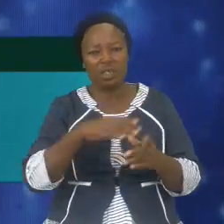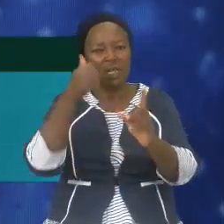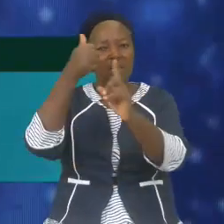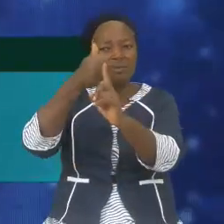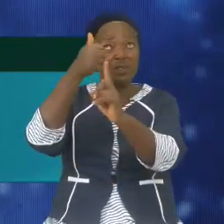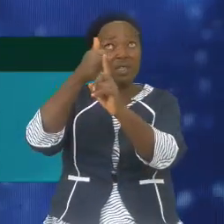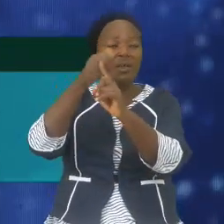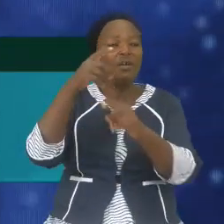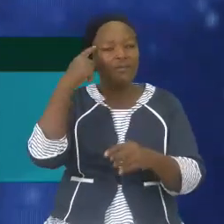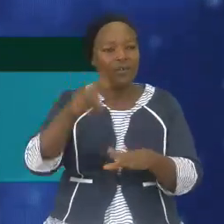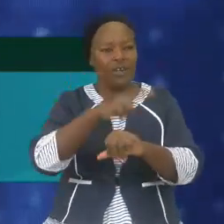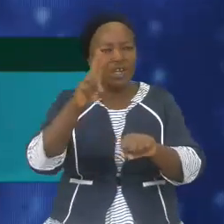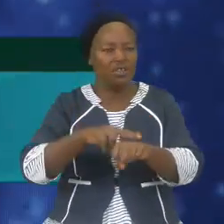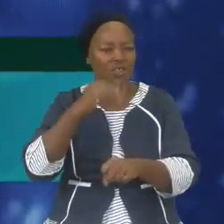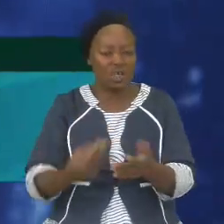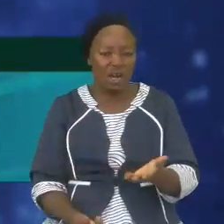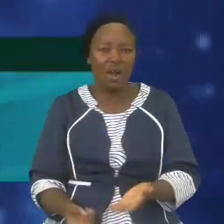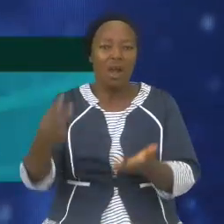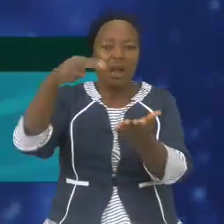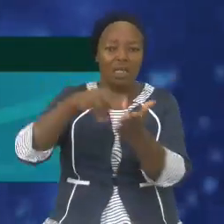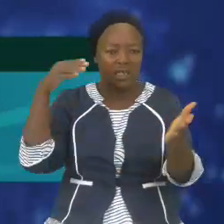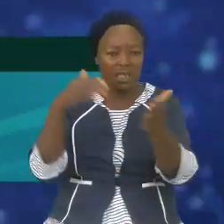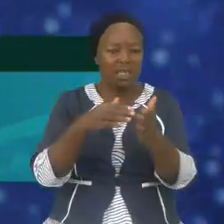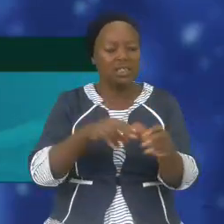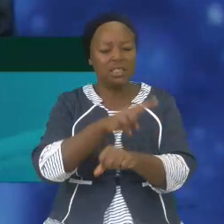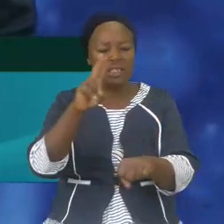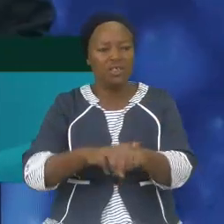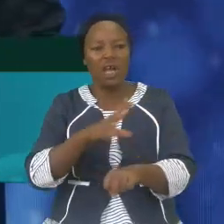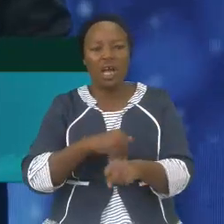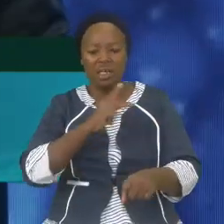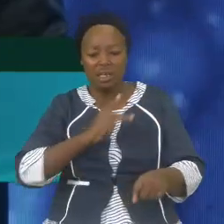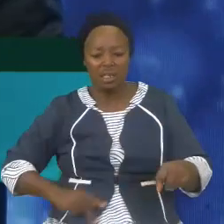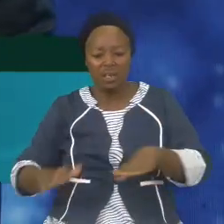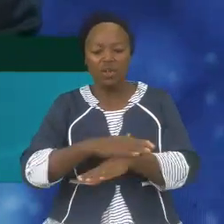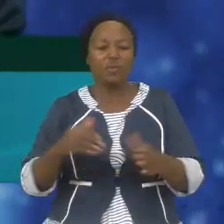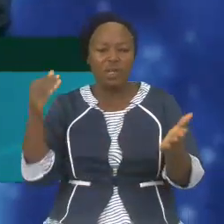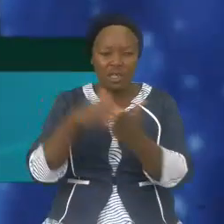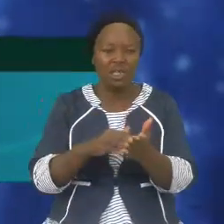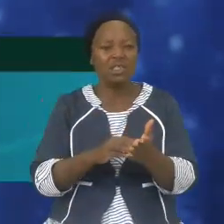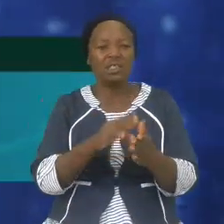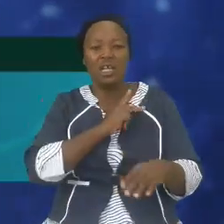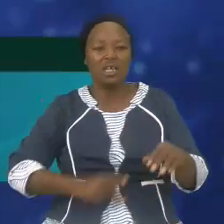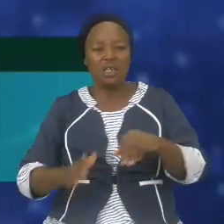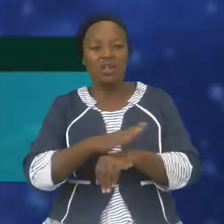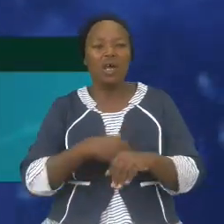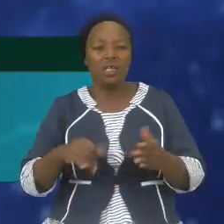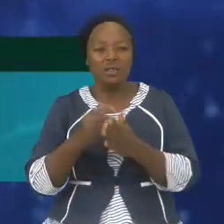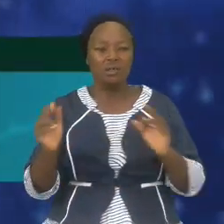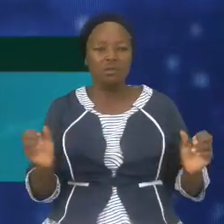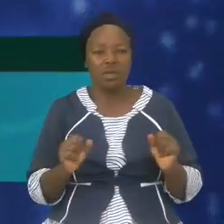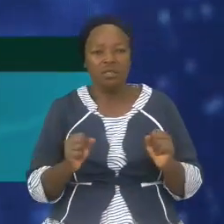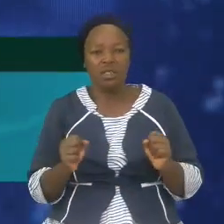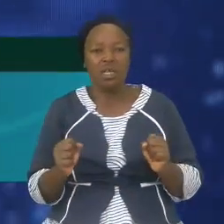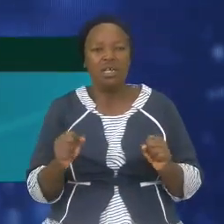rise against nation, and kingdom against kingdom. And there shall be earthquakes in